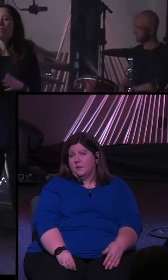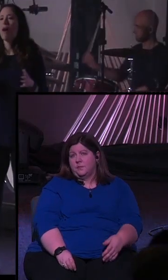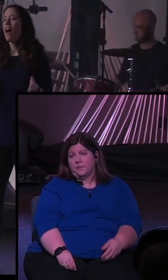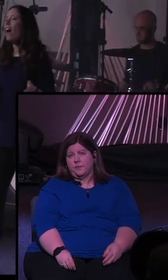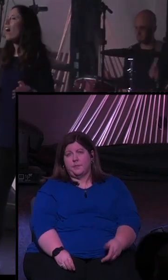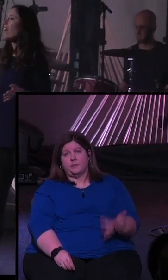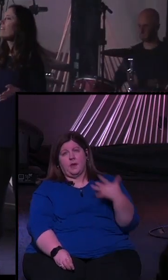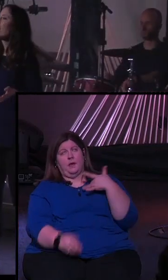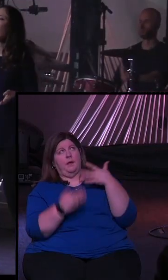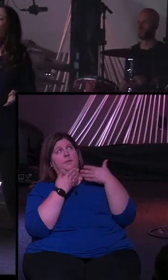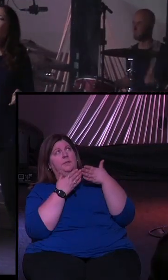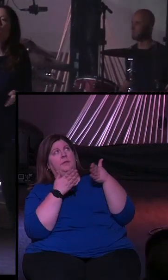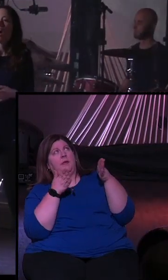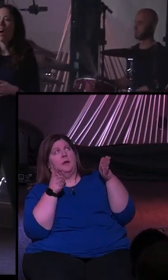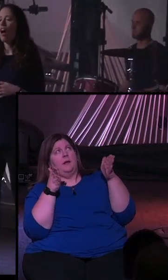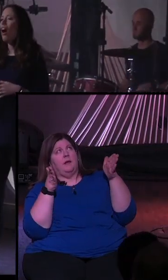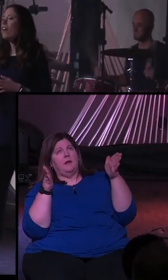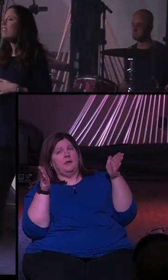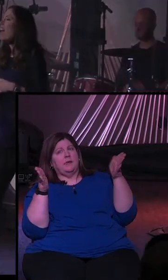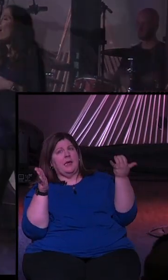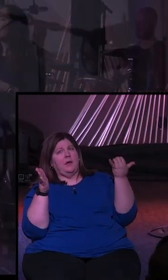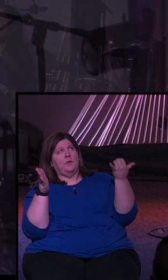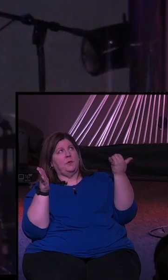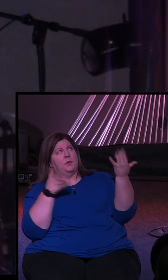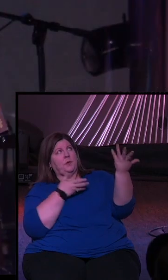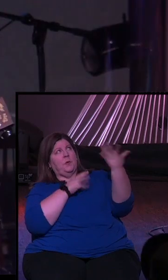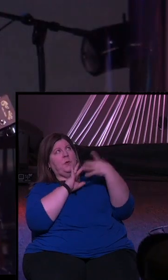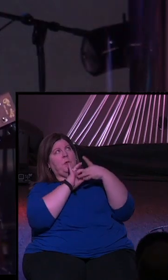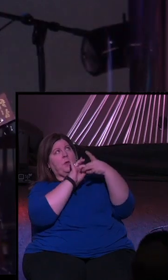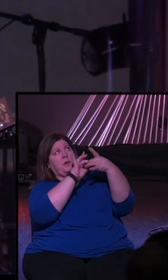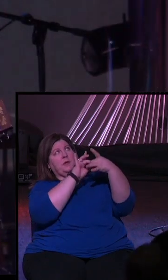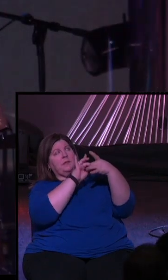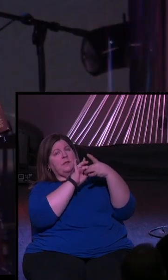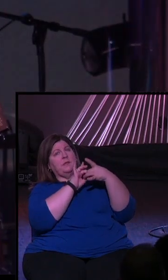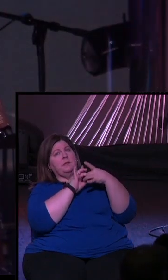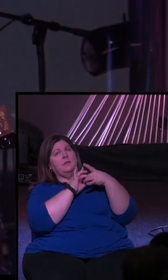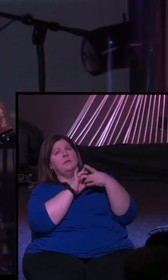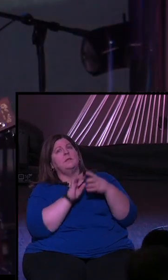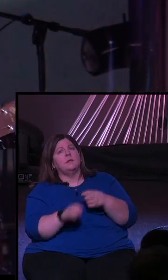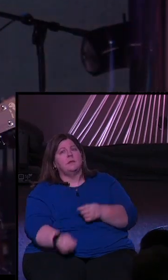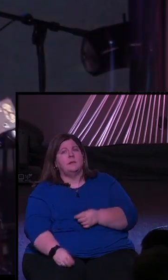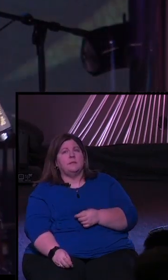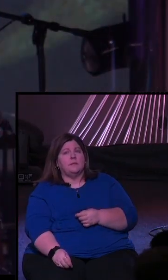Open wide our hearts now to yours.